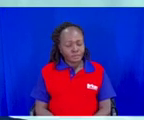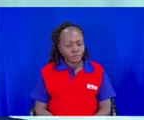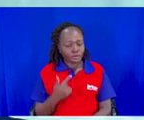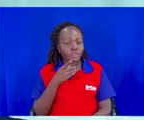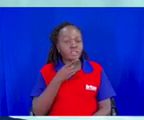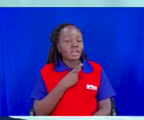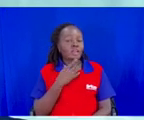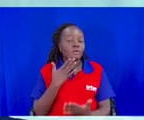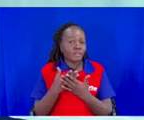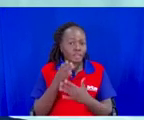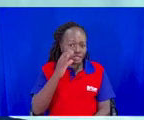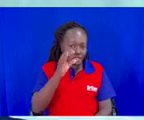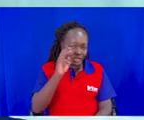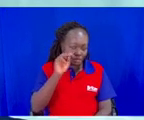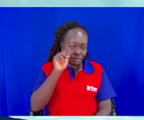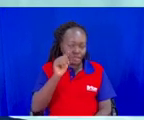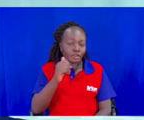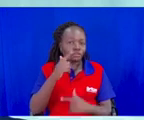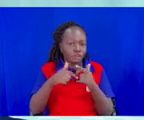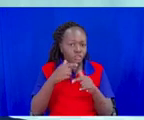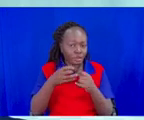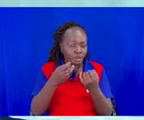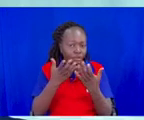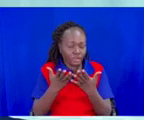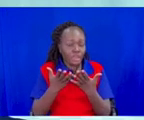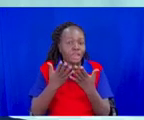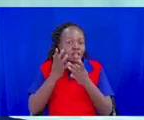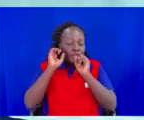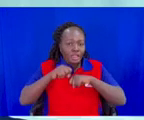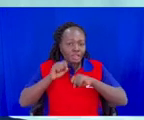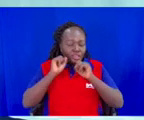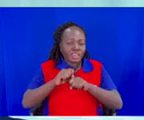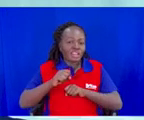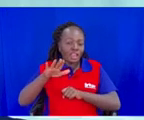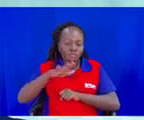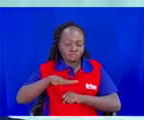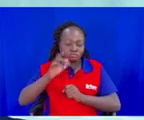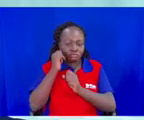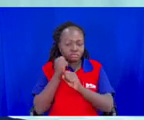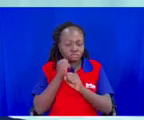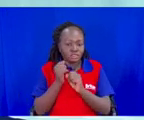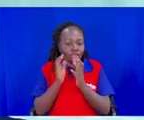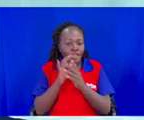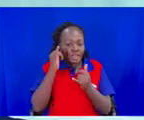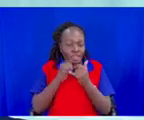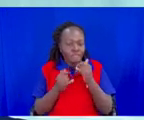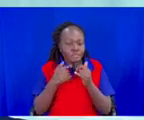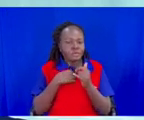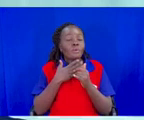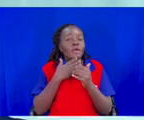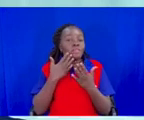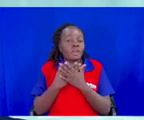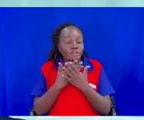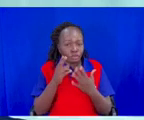thank Capital Markets Authority for continuously providing an enabling operating environment. And lastly, we wish to thank you,